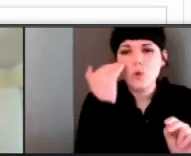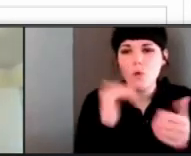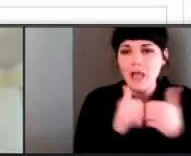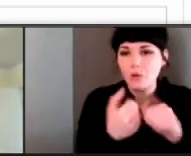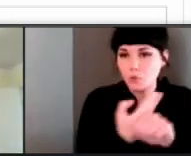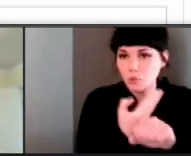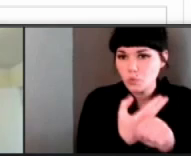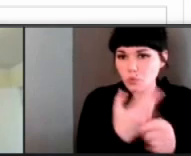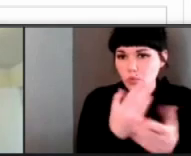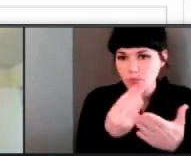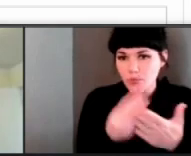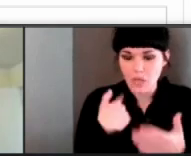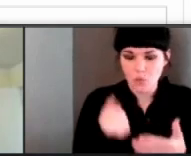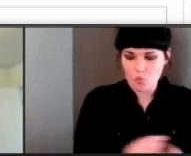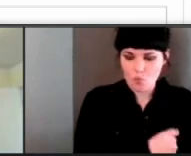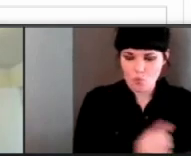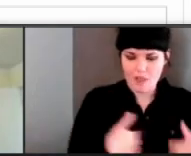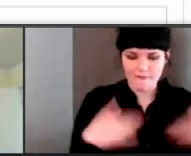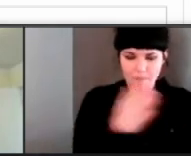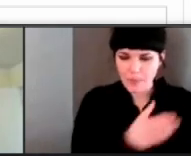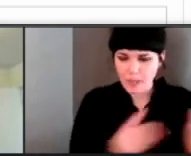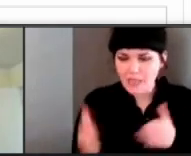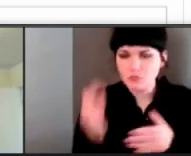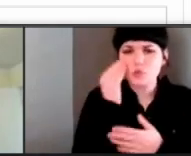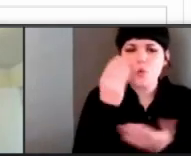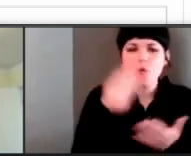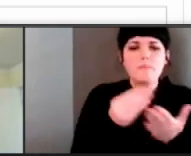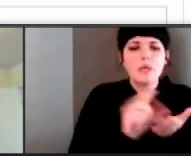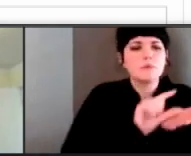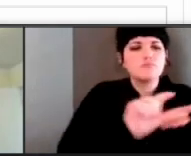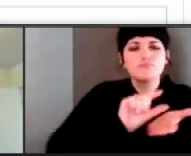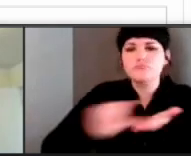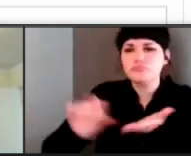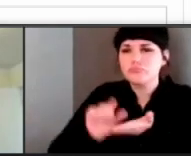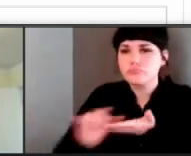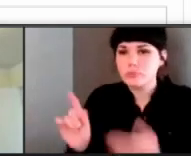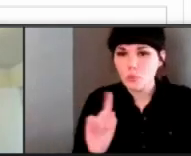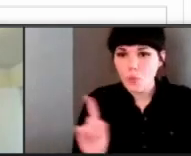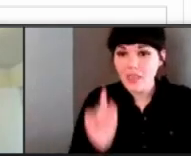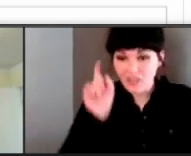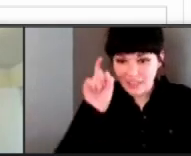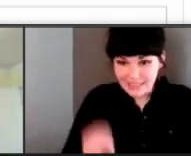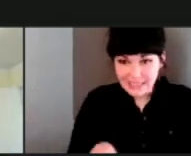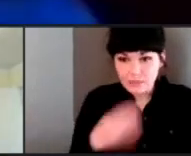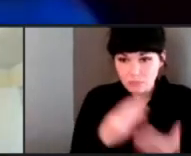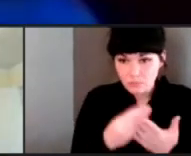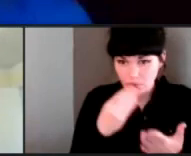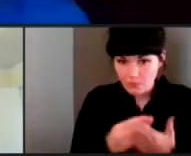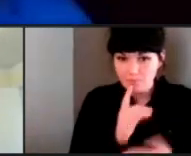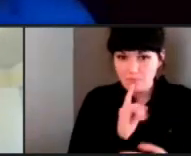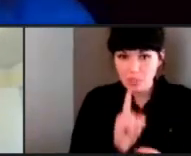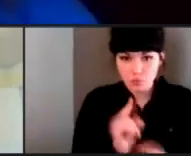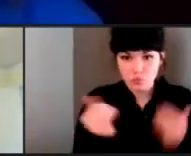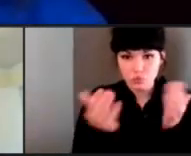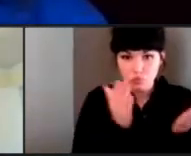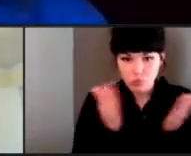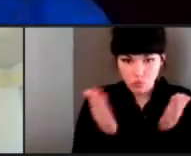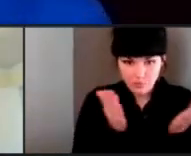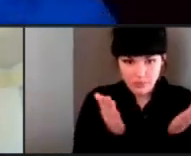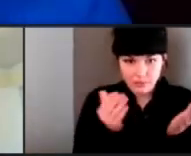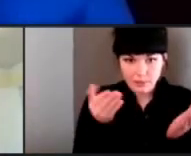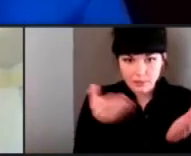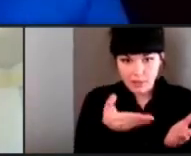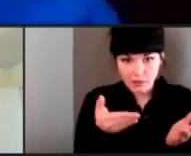our directors of departments need those funds to make sure they're providing the services. Thank you so much, Arlisa.